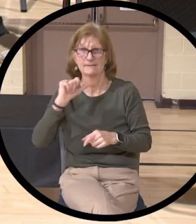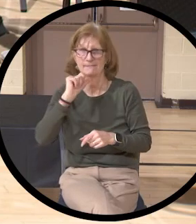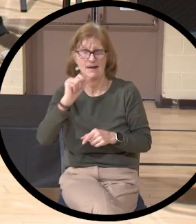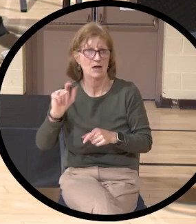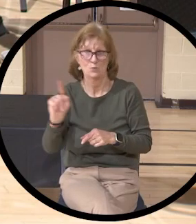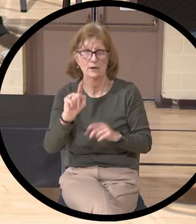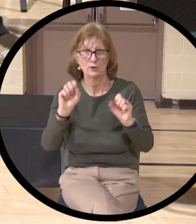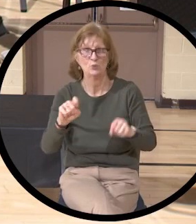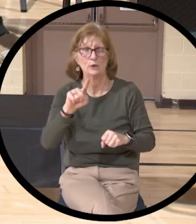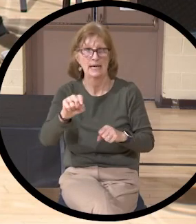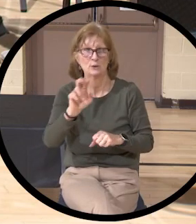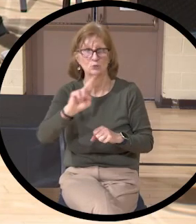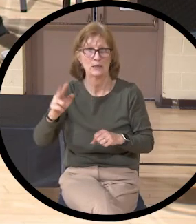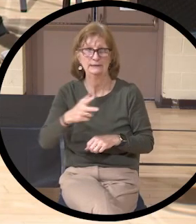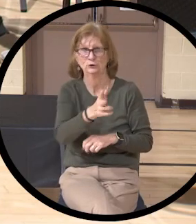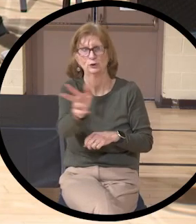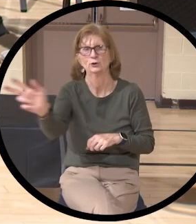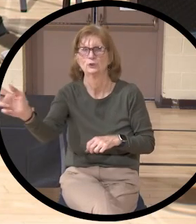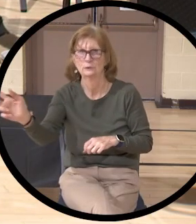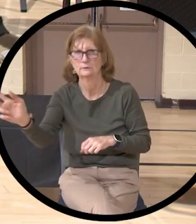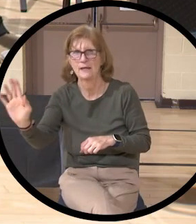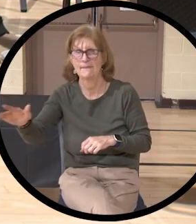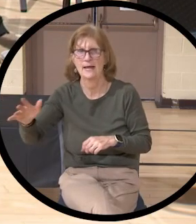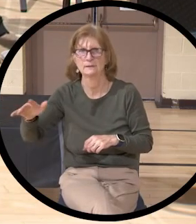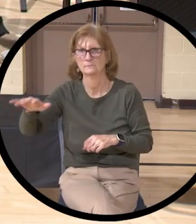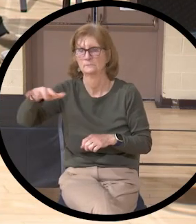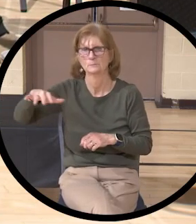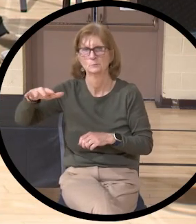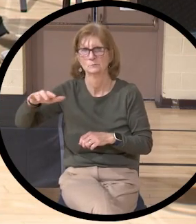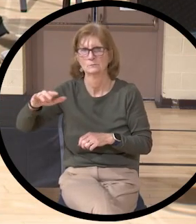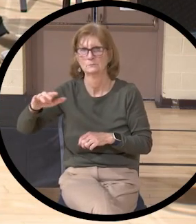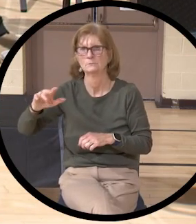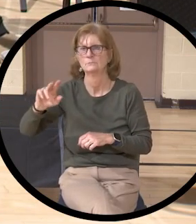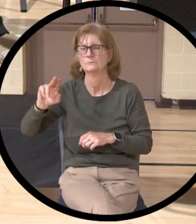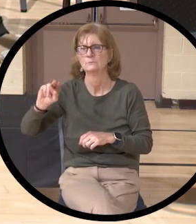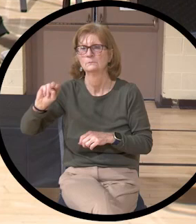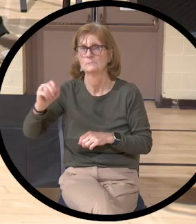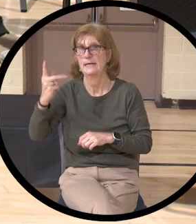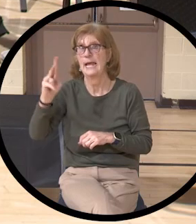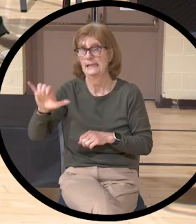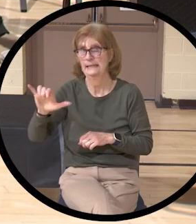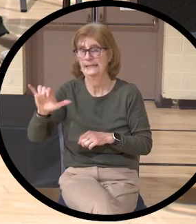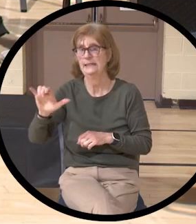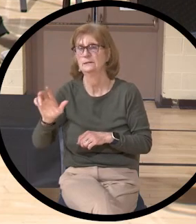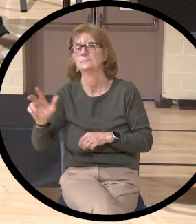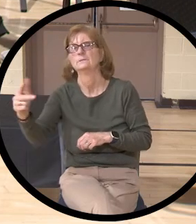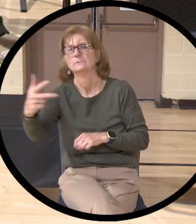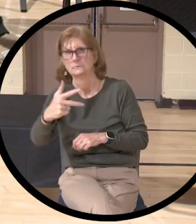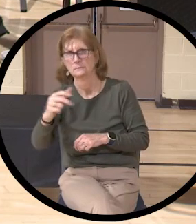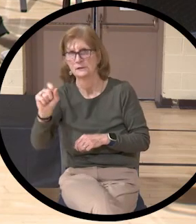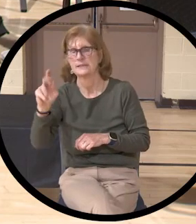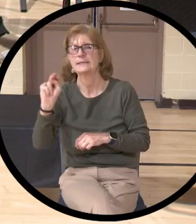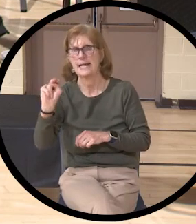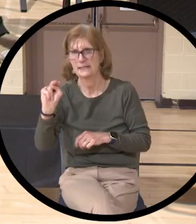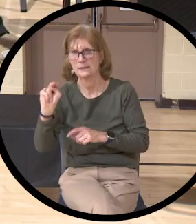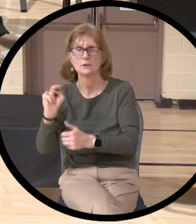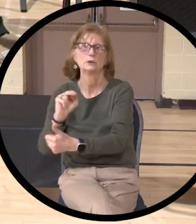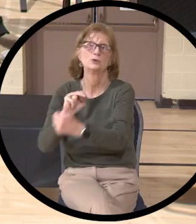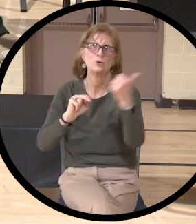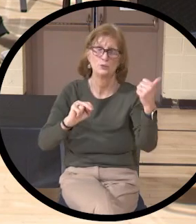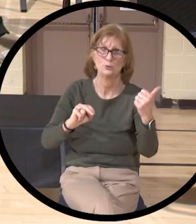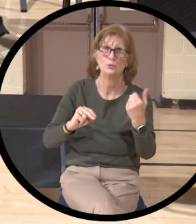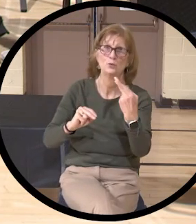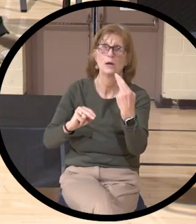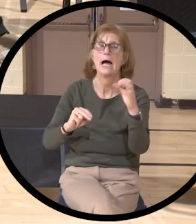at Negley and Stanton. At Negley on Stanton going towards Highland, sorry. Okay, so the question